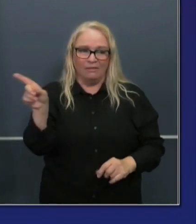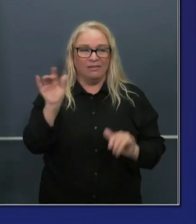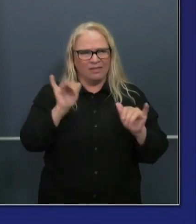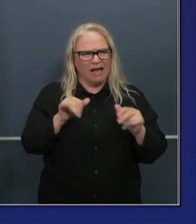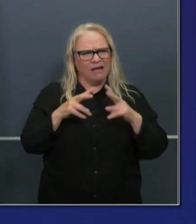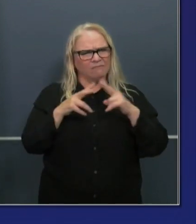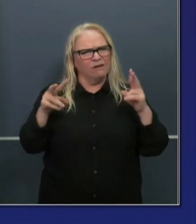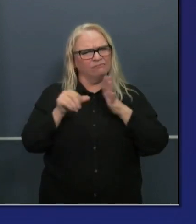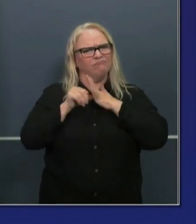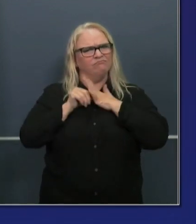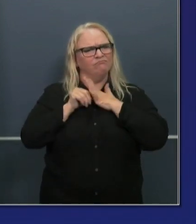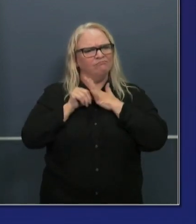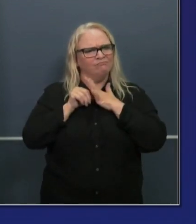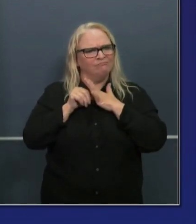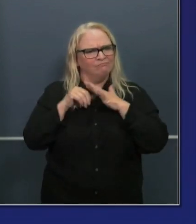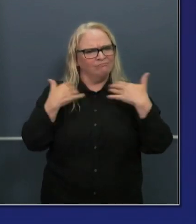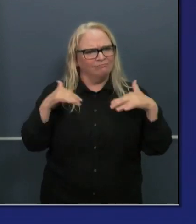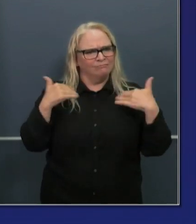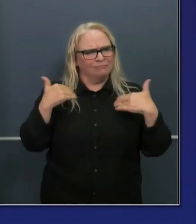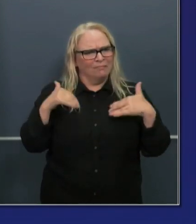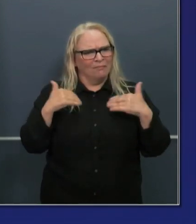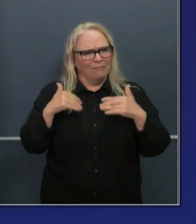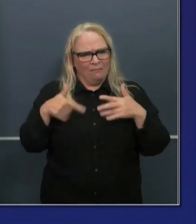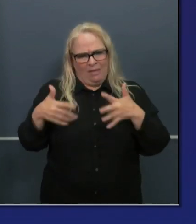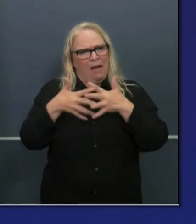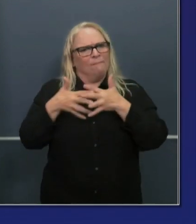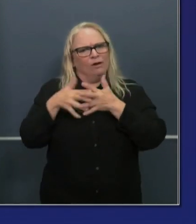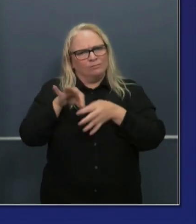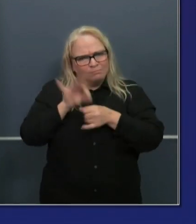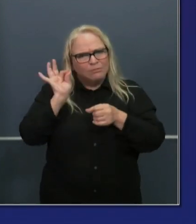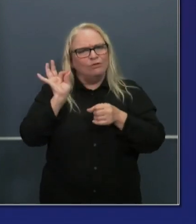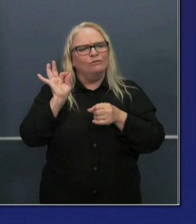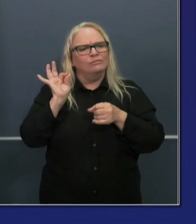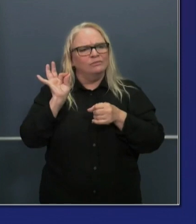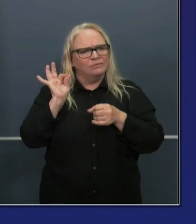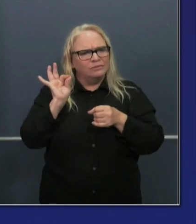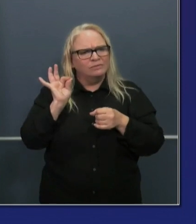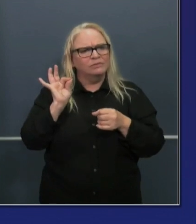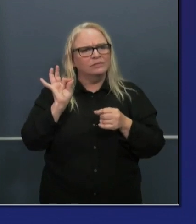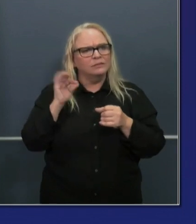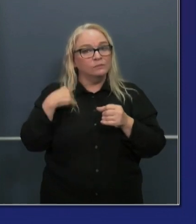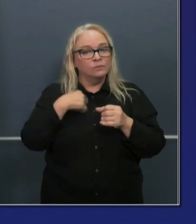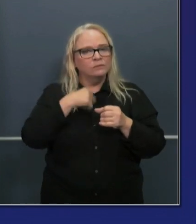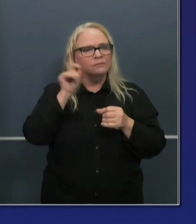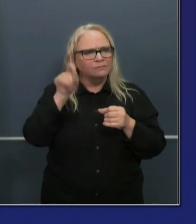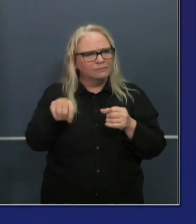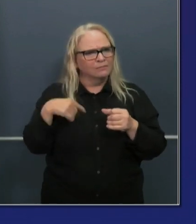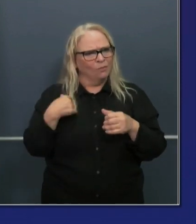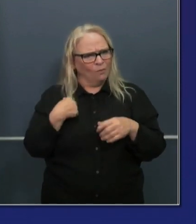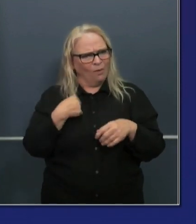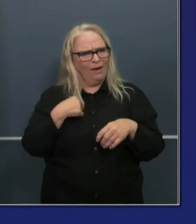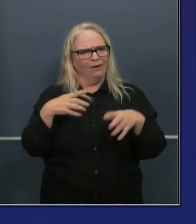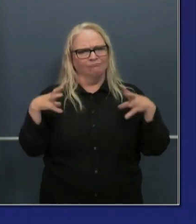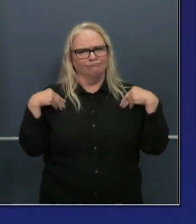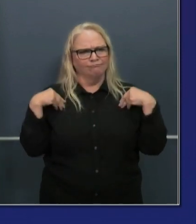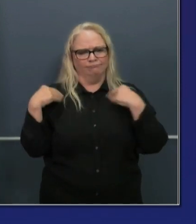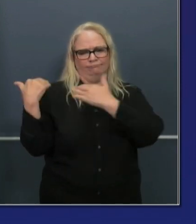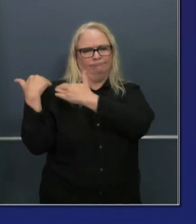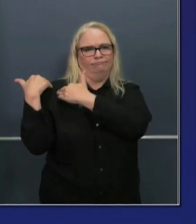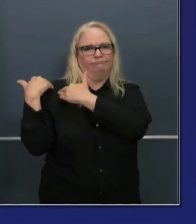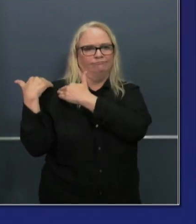founding fathers and the spirit of the American spirit is one of taking responsibility, taking into account, and meeting